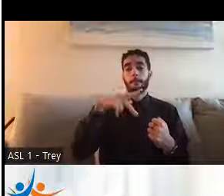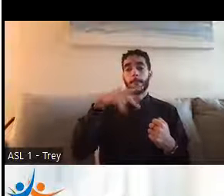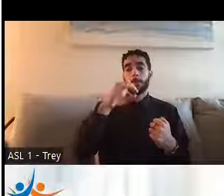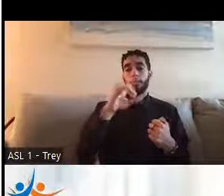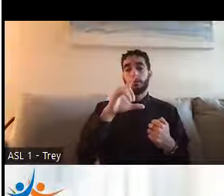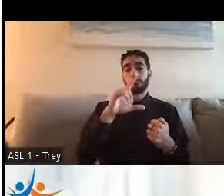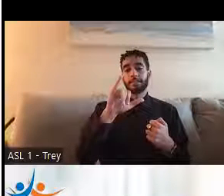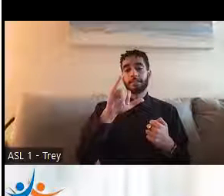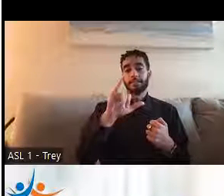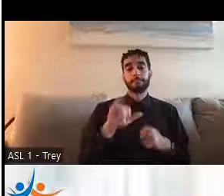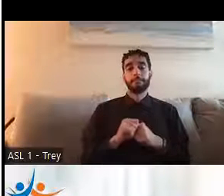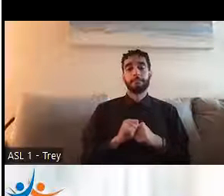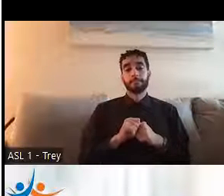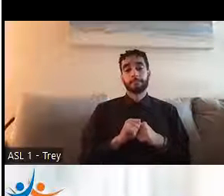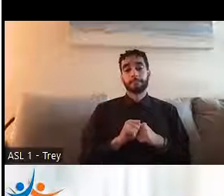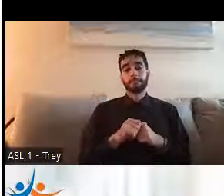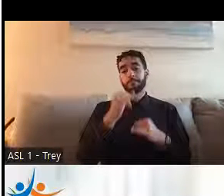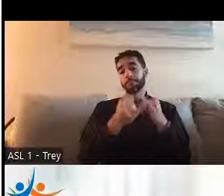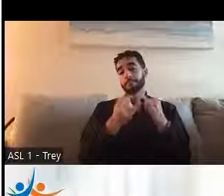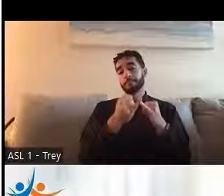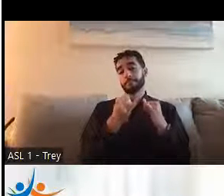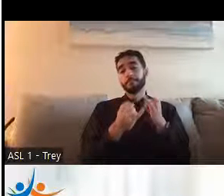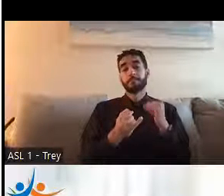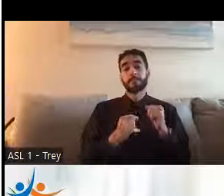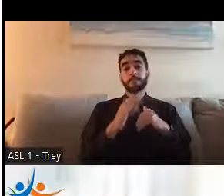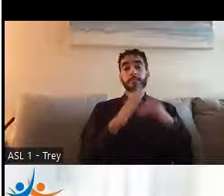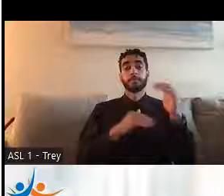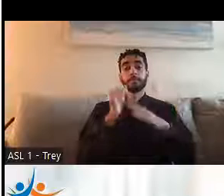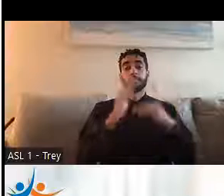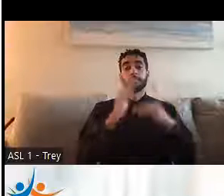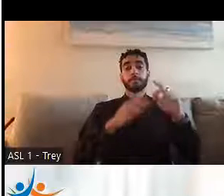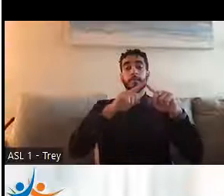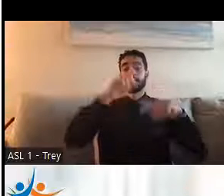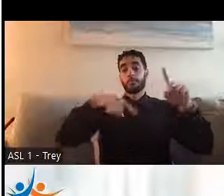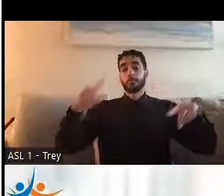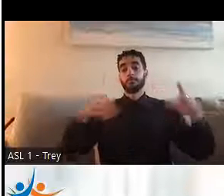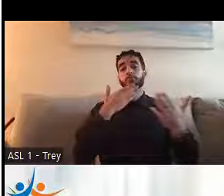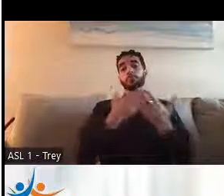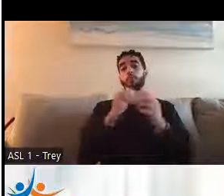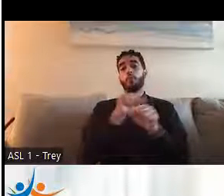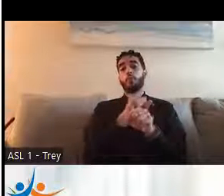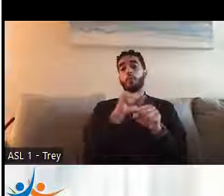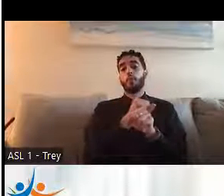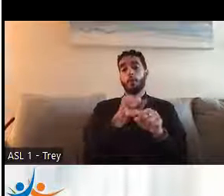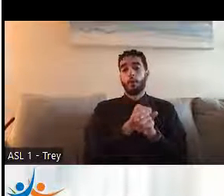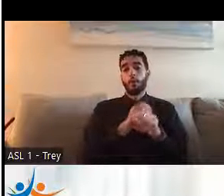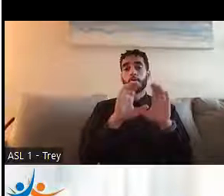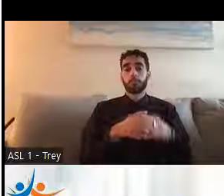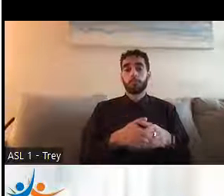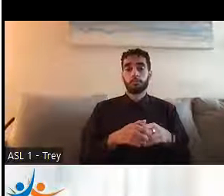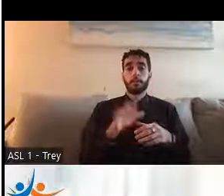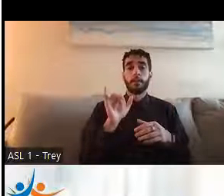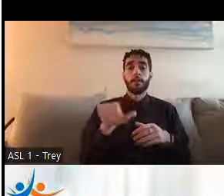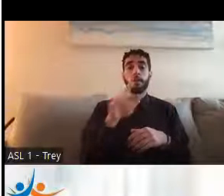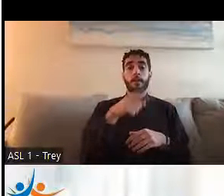find solutions. And lastly, building a diverse and skilled workforce of public health and healthcare professionals who are knowledgeable